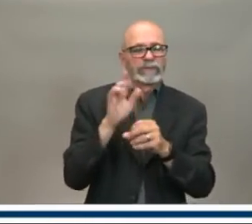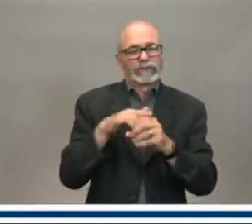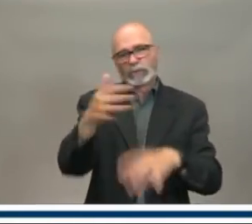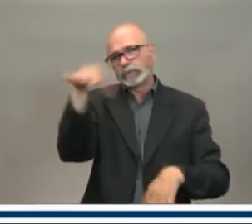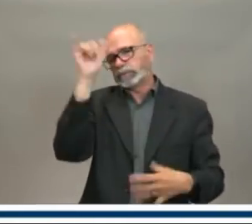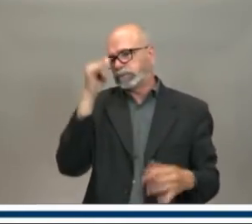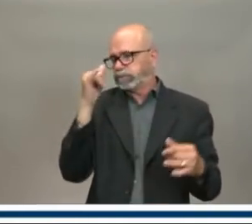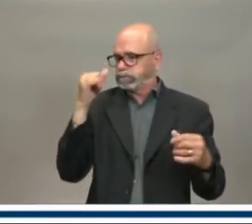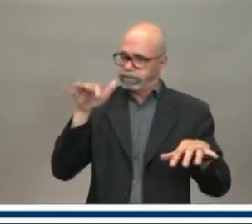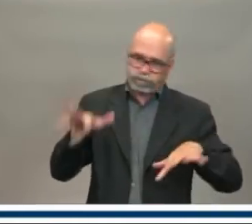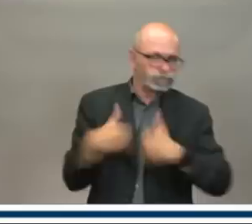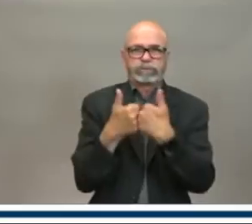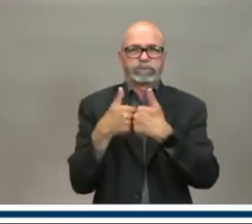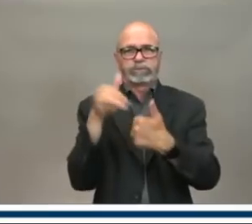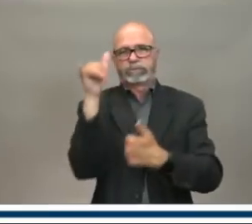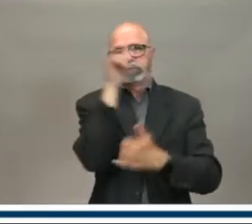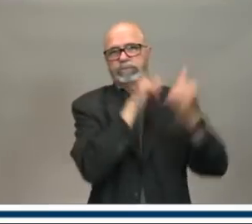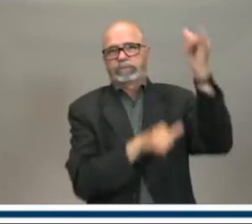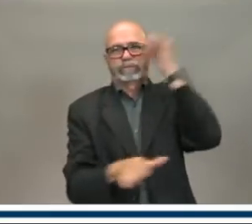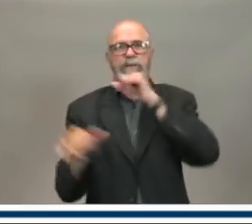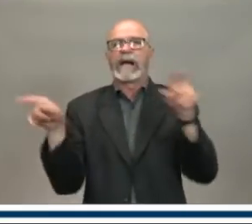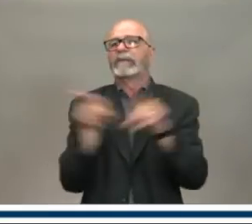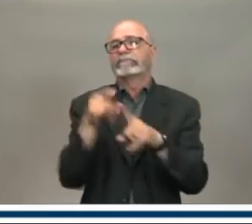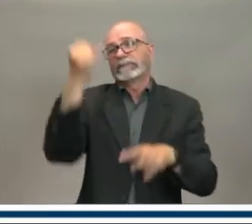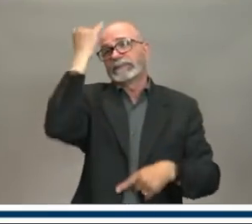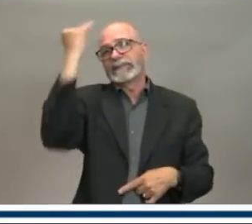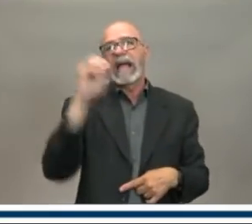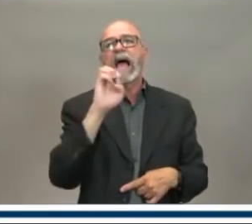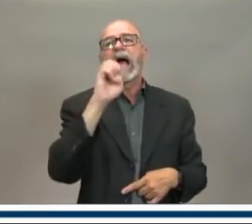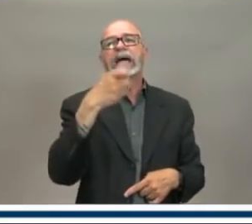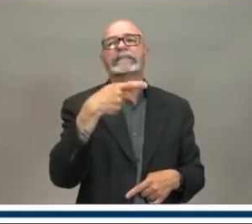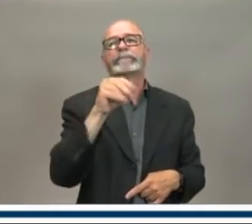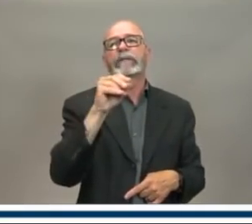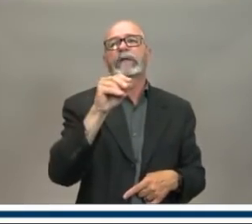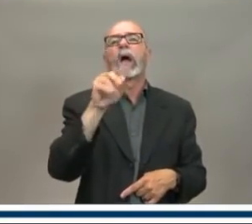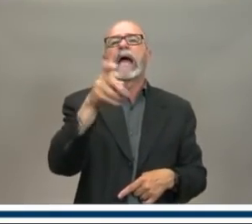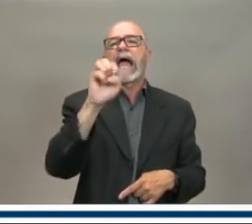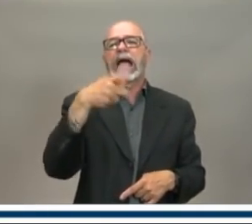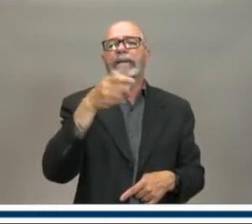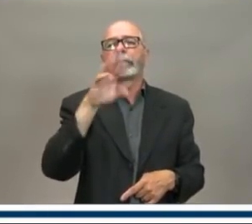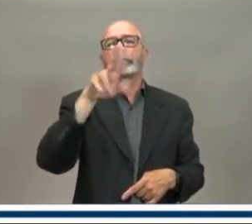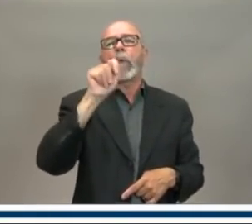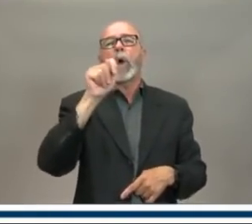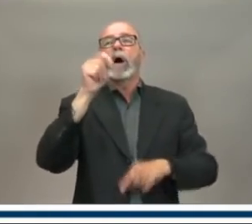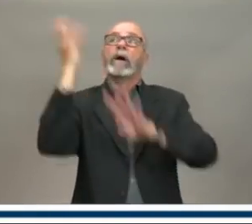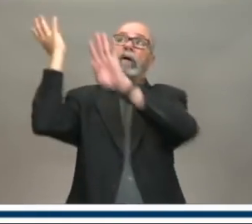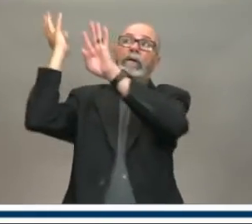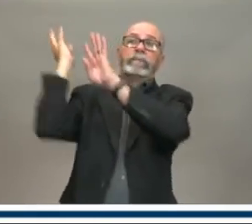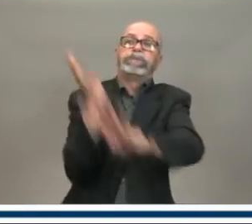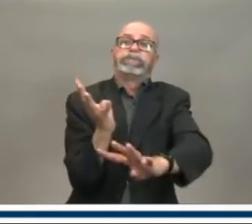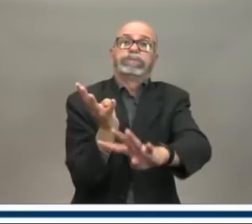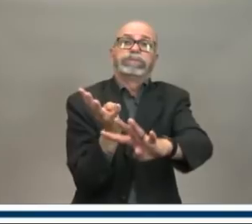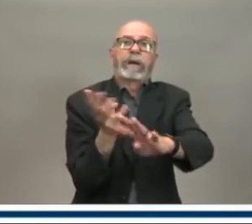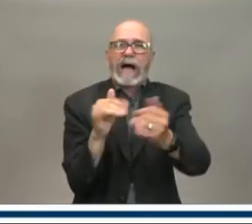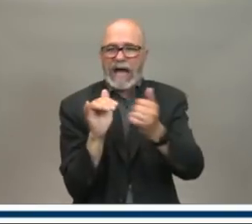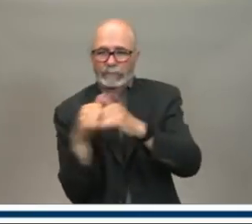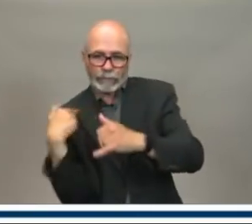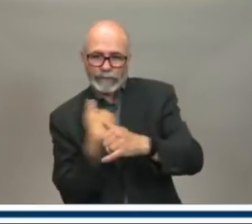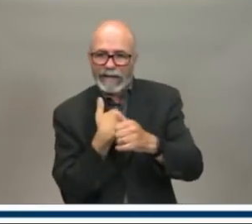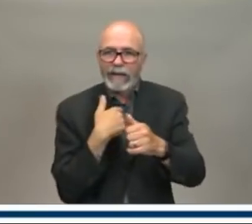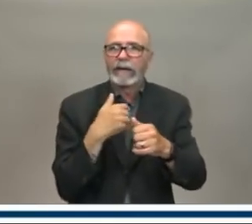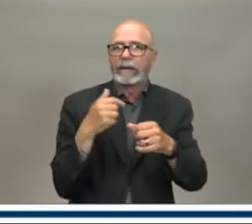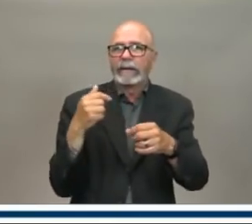with our export opportunities, but we're focused on how we safely find our way through this so that when the economy